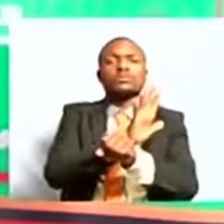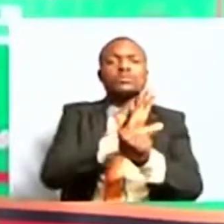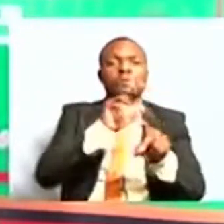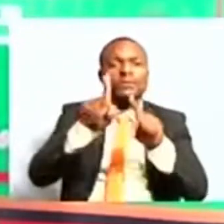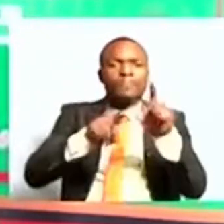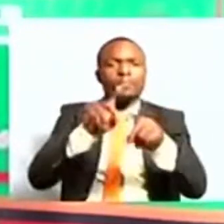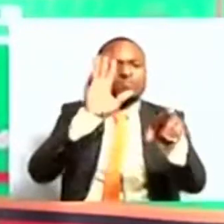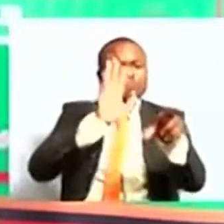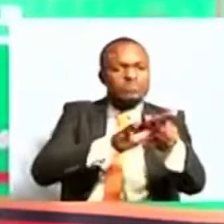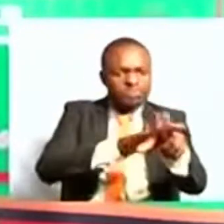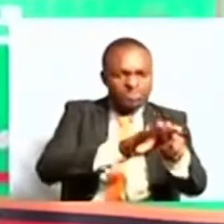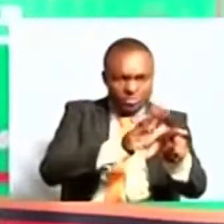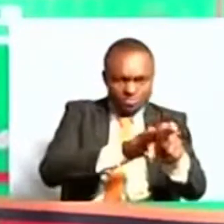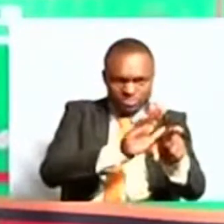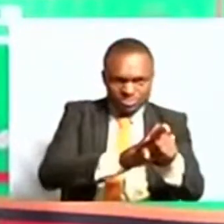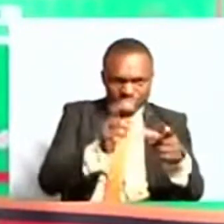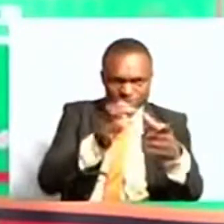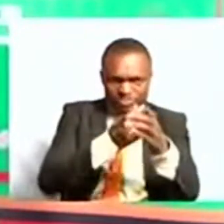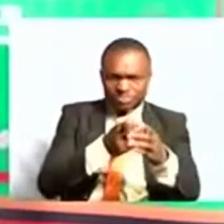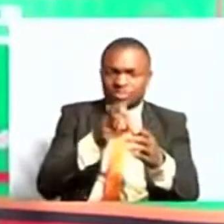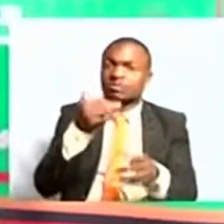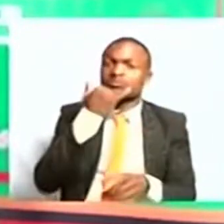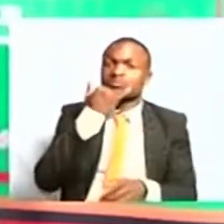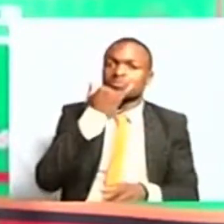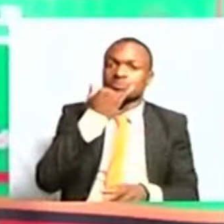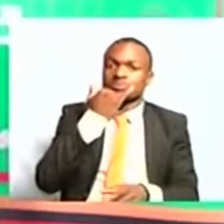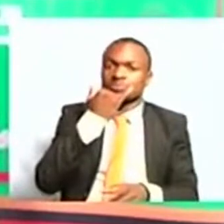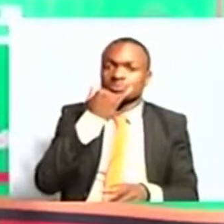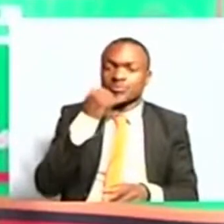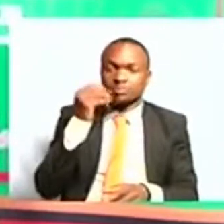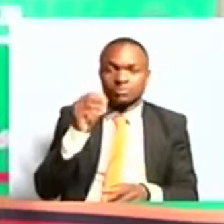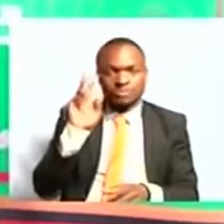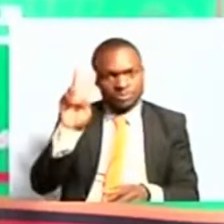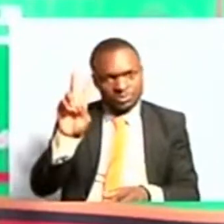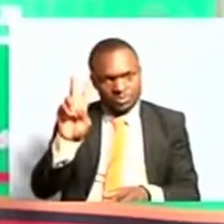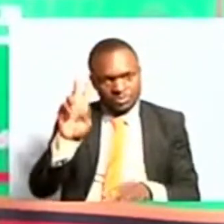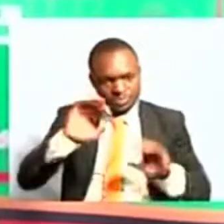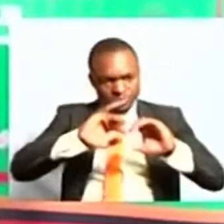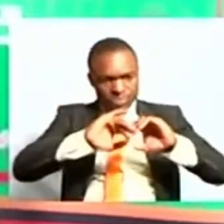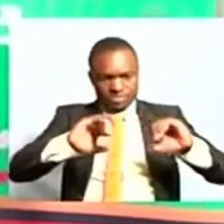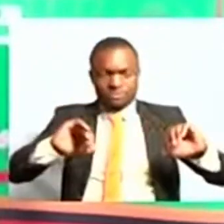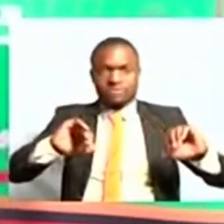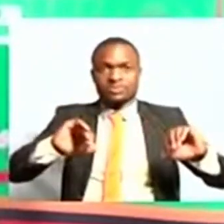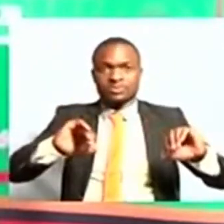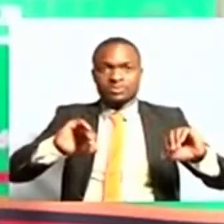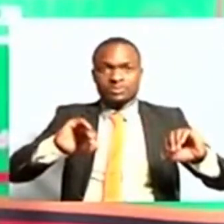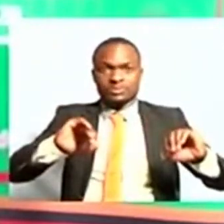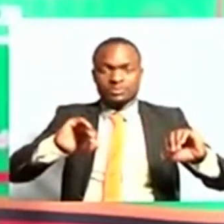chasing the truck again. And those are 2 wrongs already being committed by 2 separate